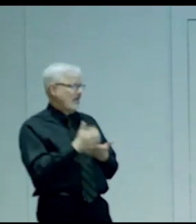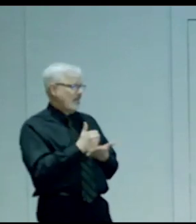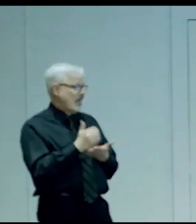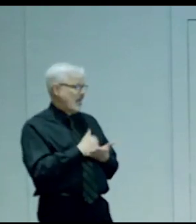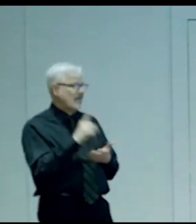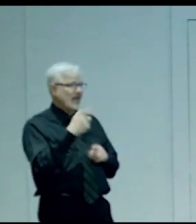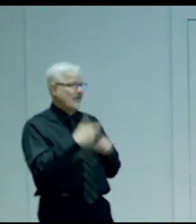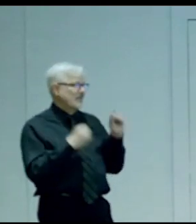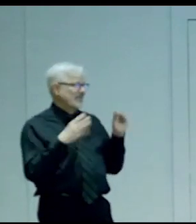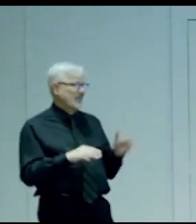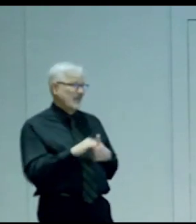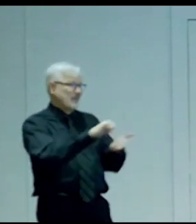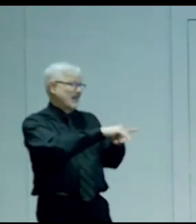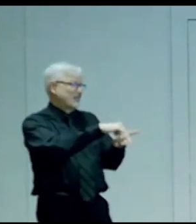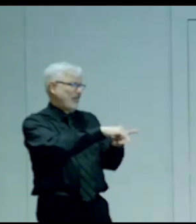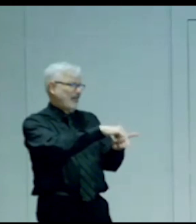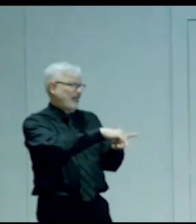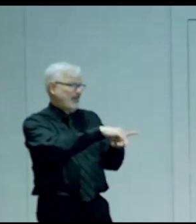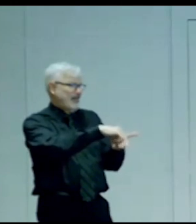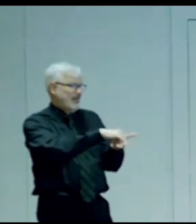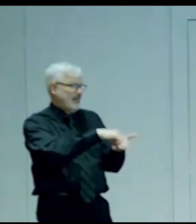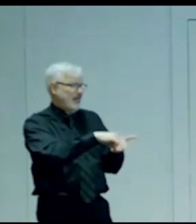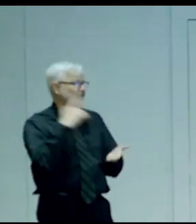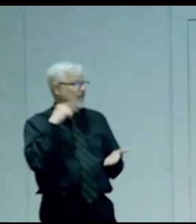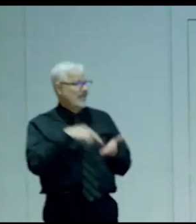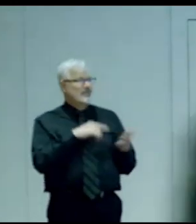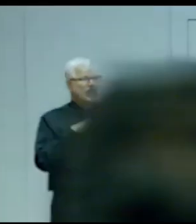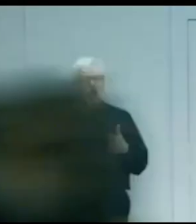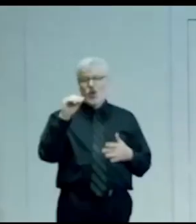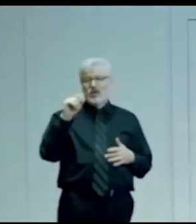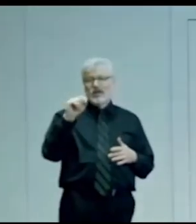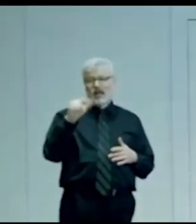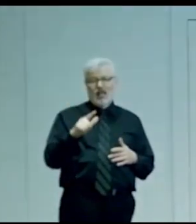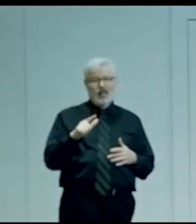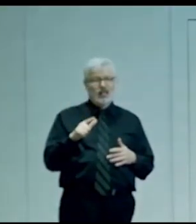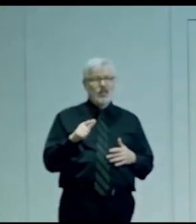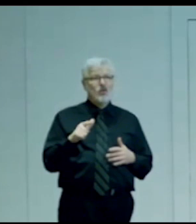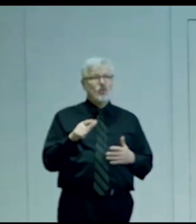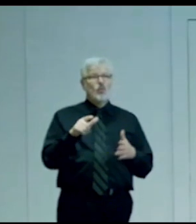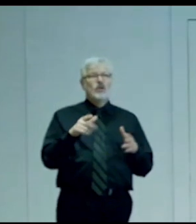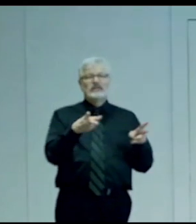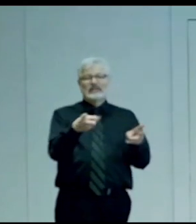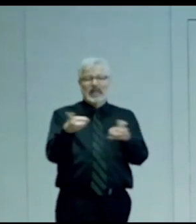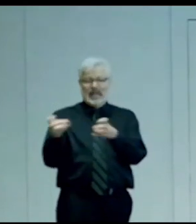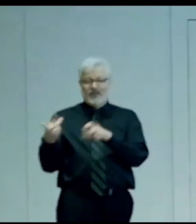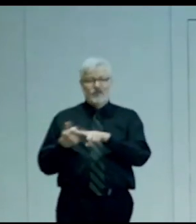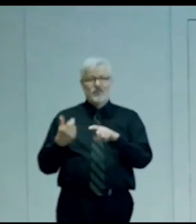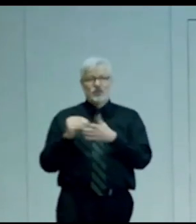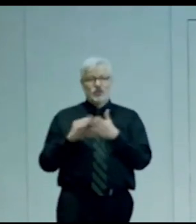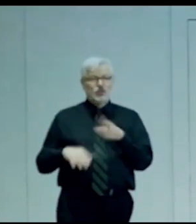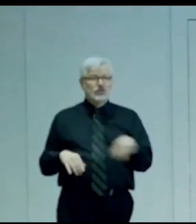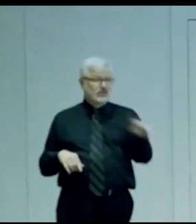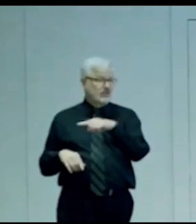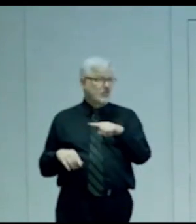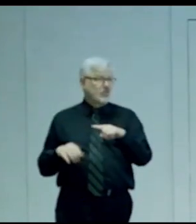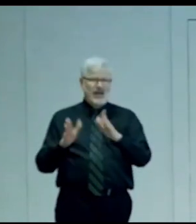that wasn't possible. So for this study, OTL was taken from students where we asked them, gave